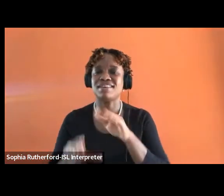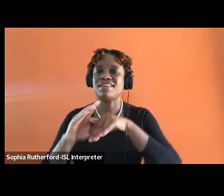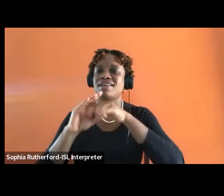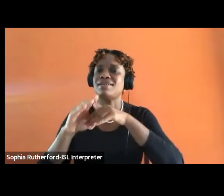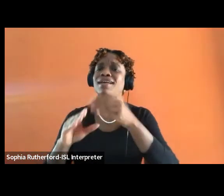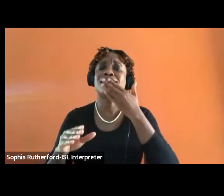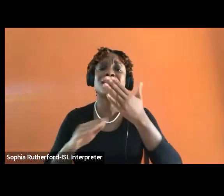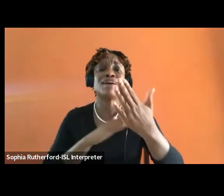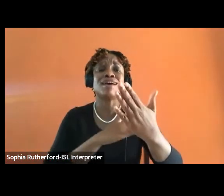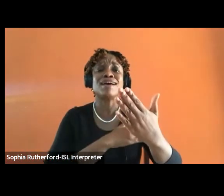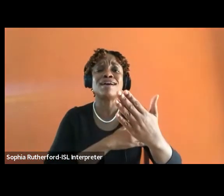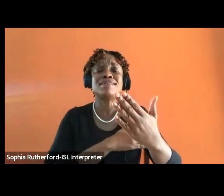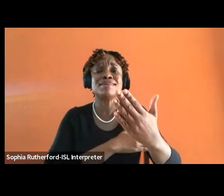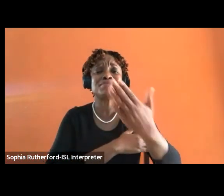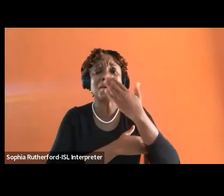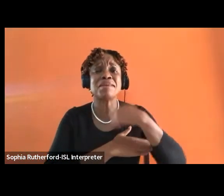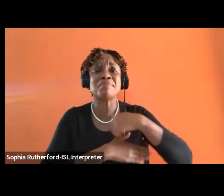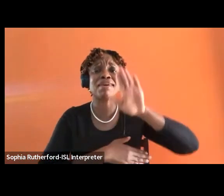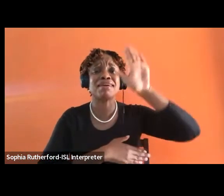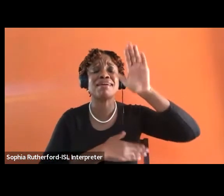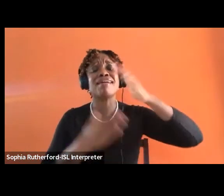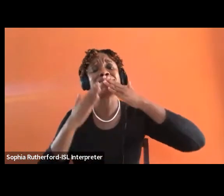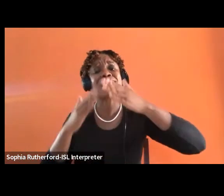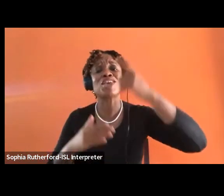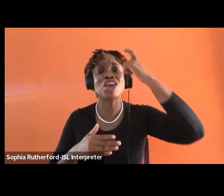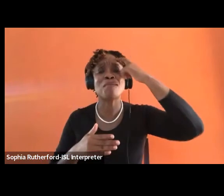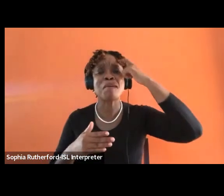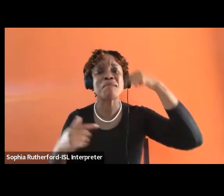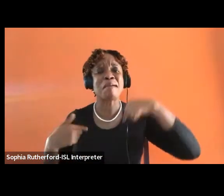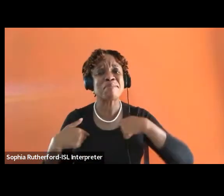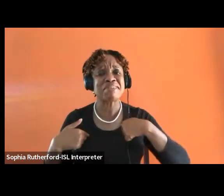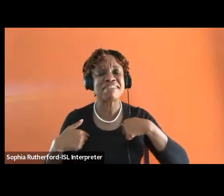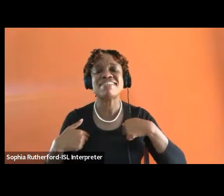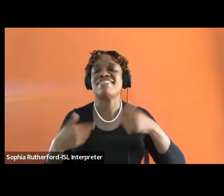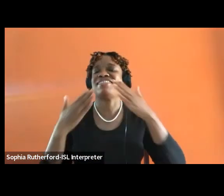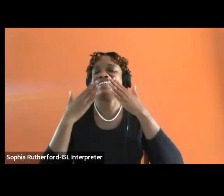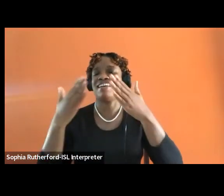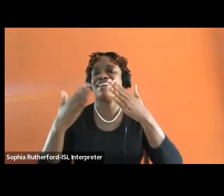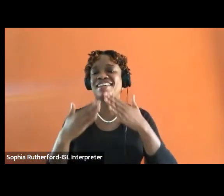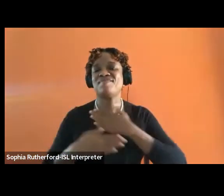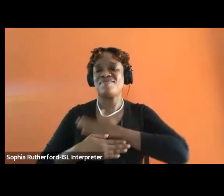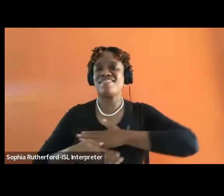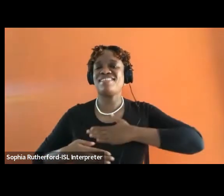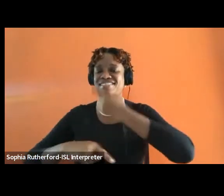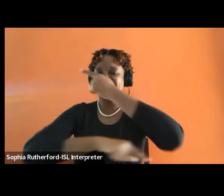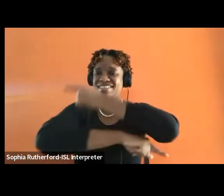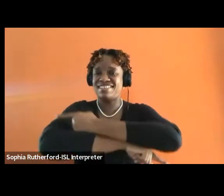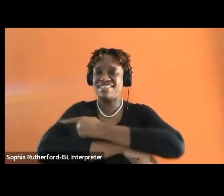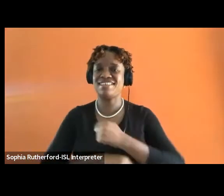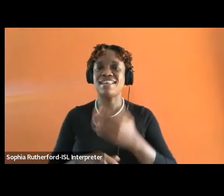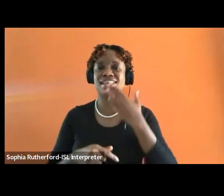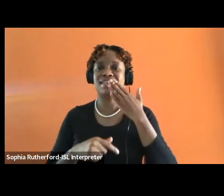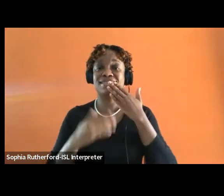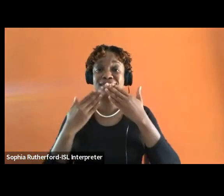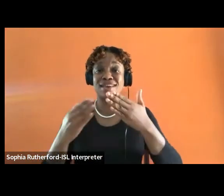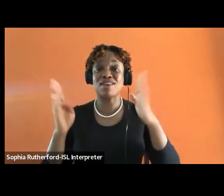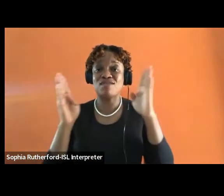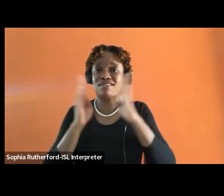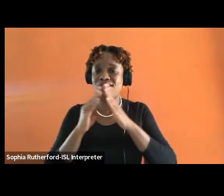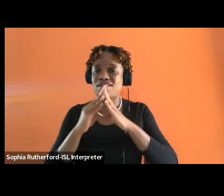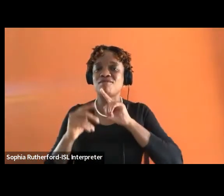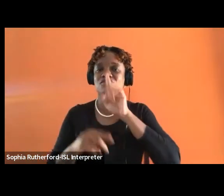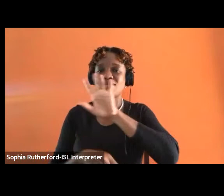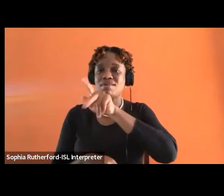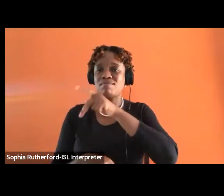this morning. We appreciate it. And you have a good day. And thanks very much for this conference. I really appreciate it a lot.